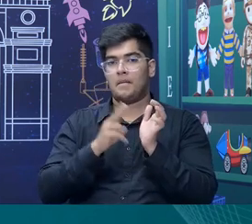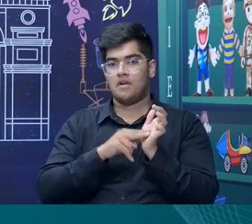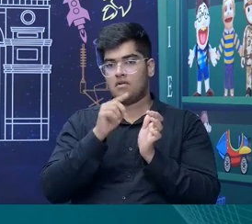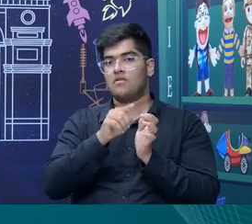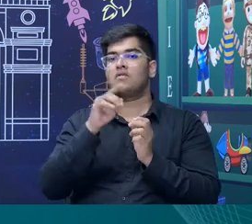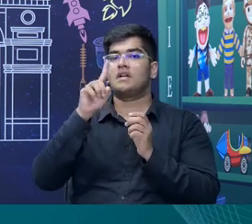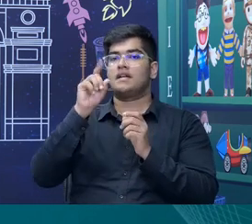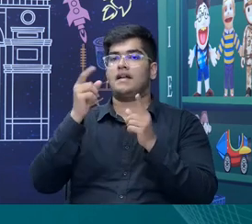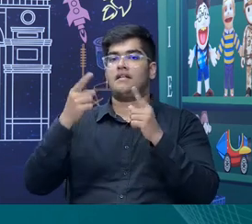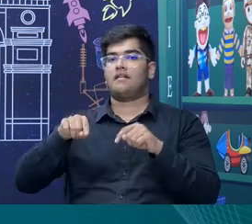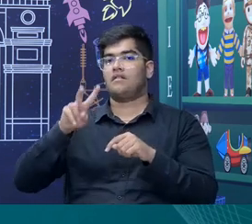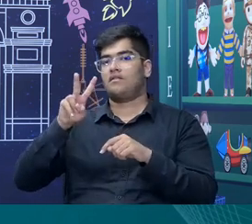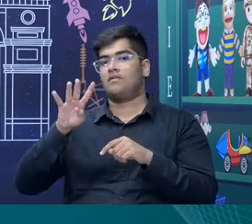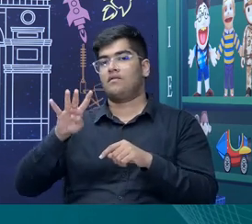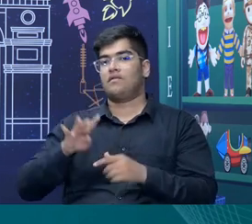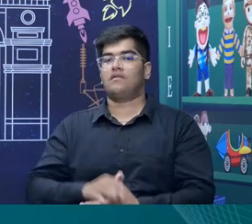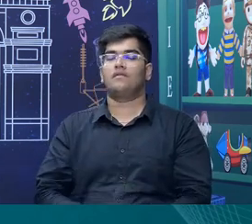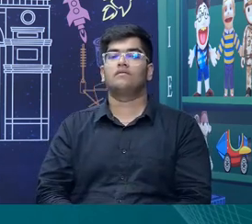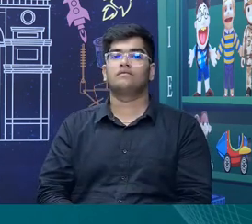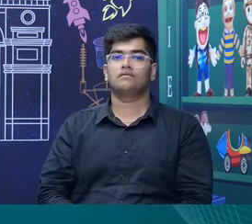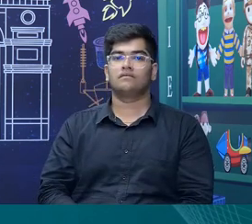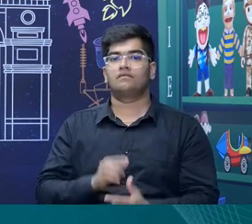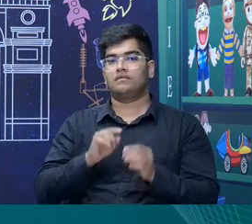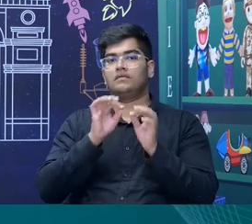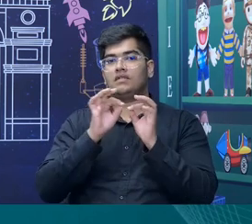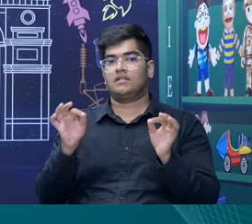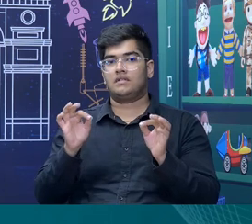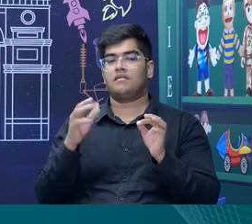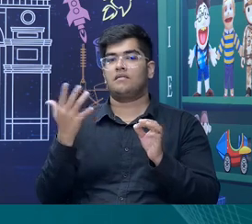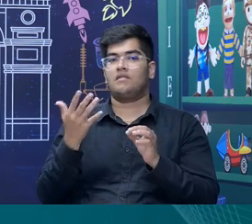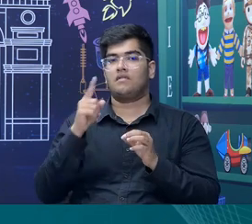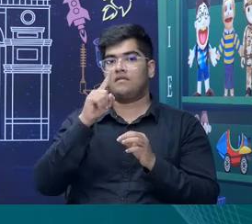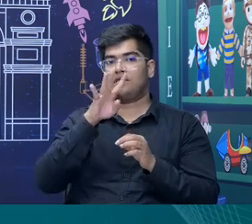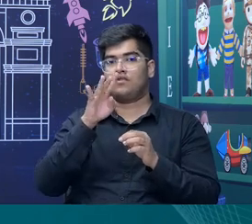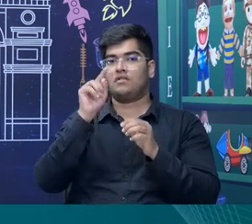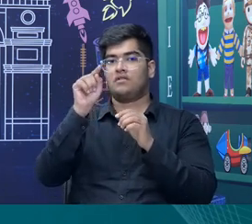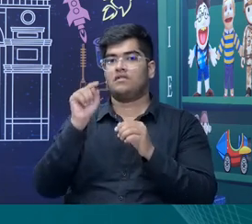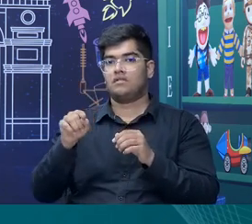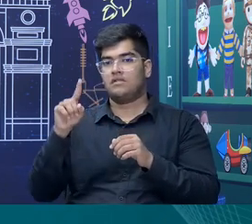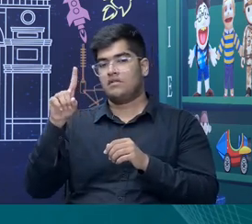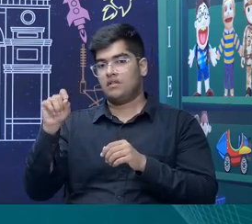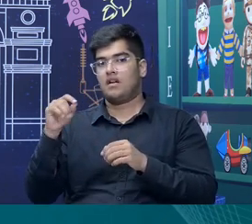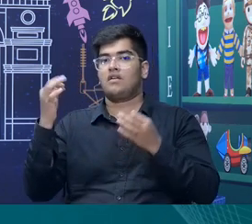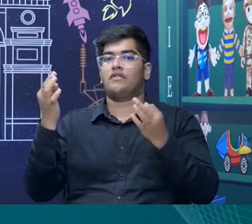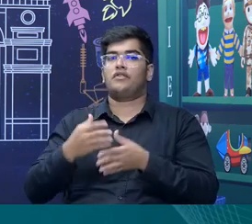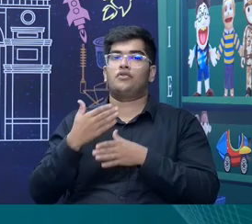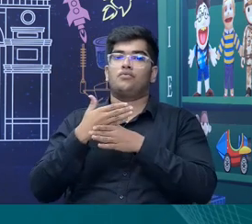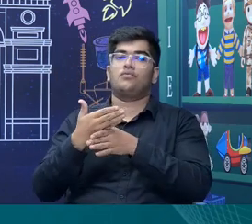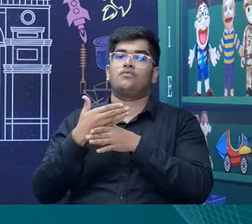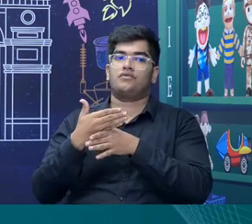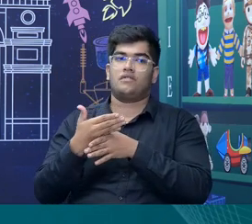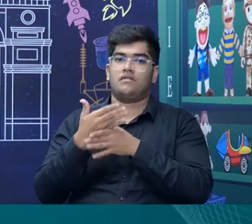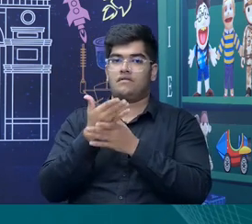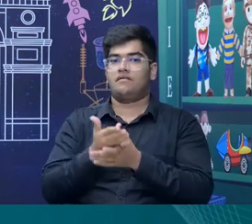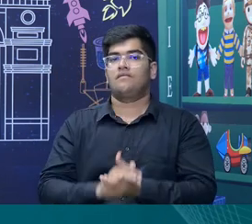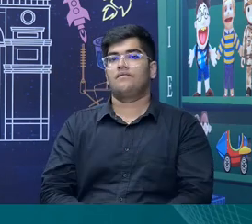will be 10 by 24 simple words 14 is to 10 is the new profit sharing